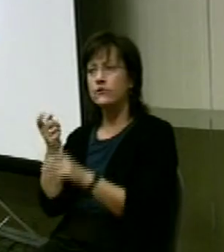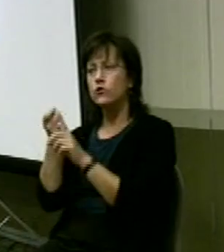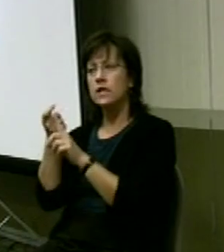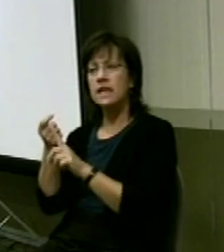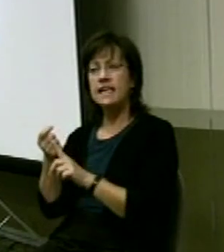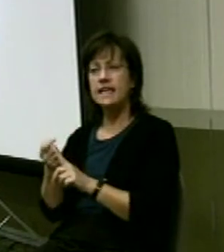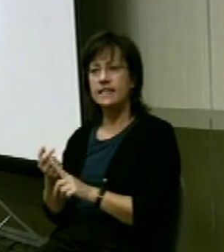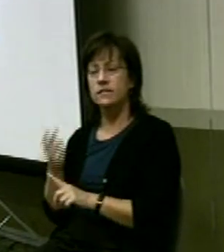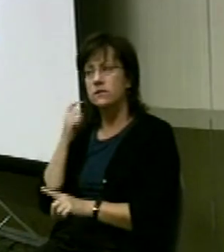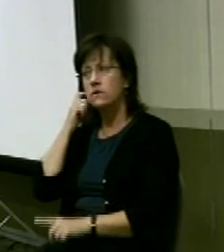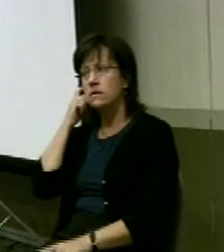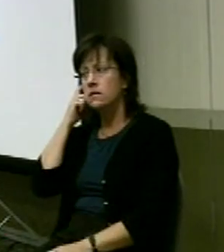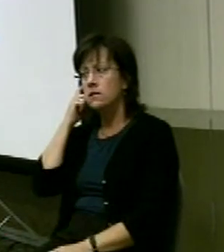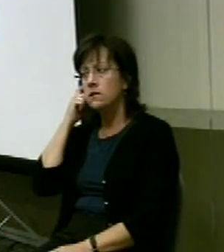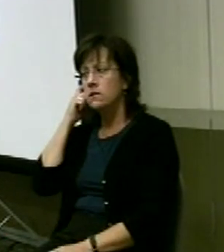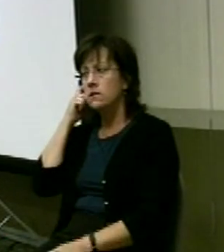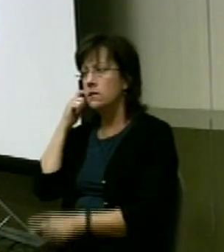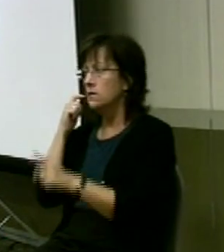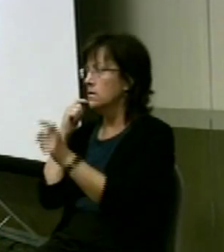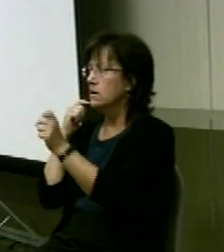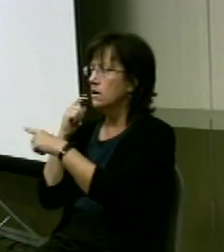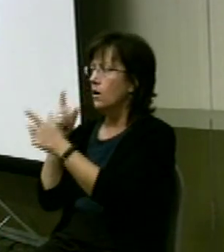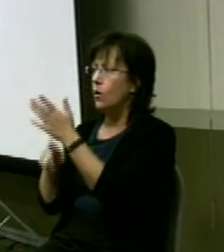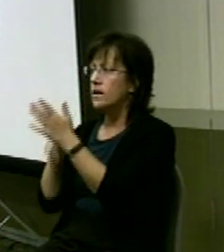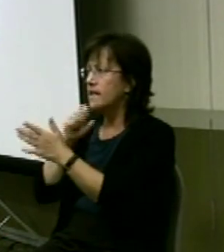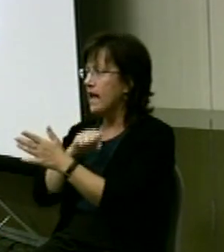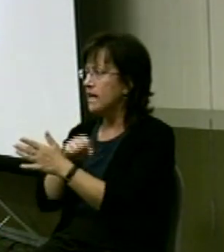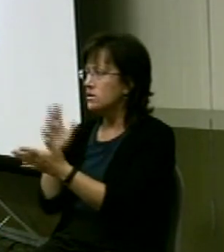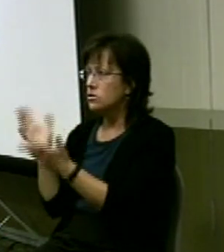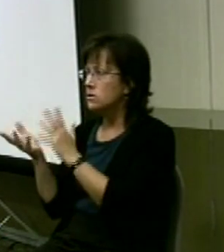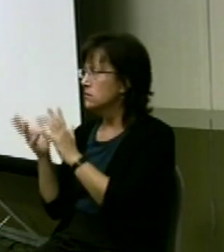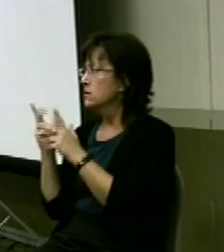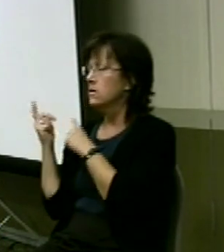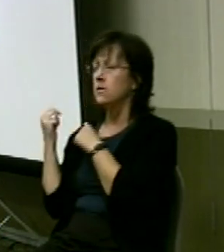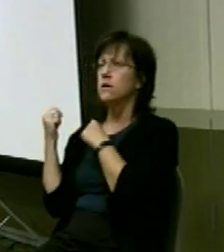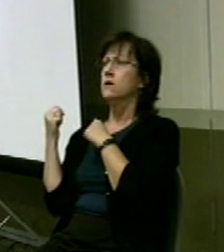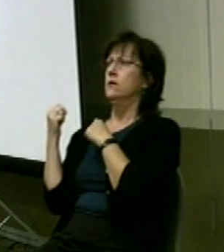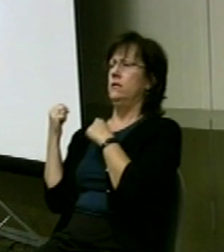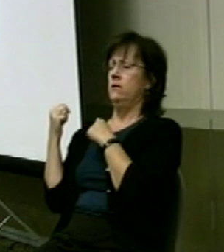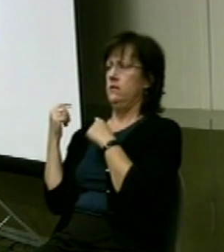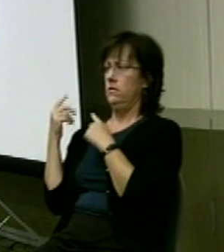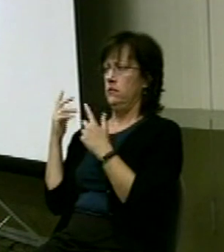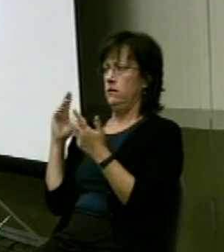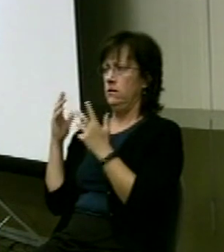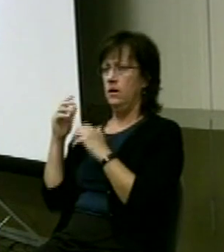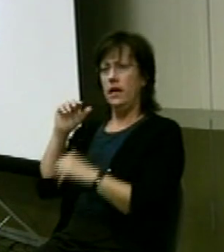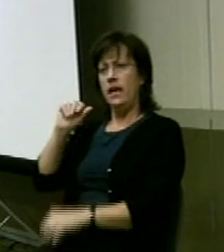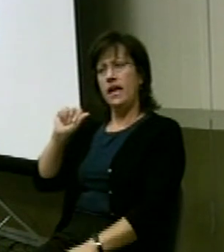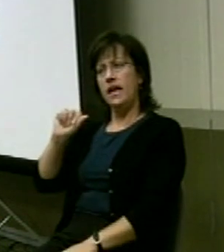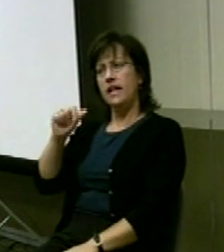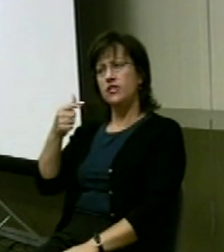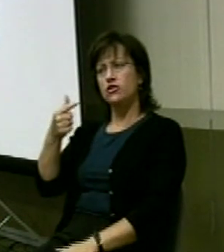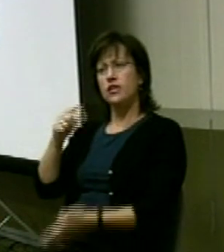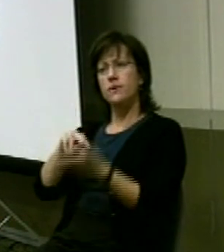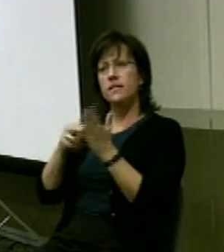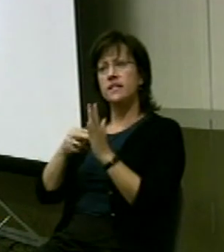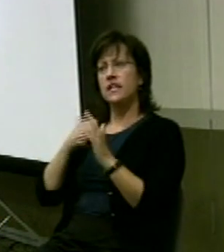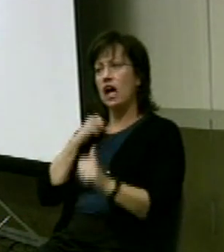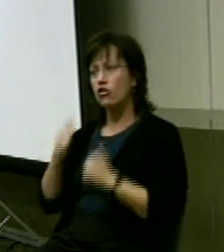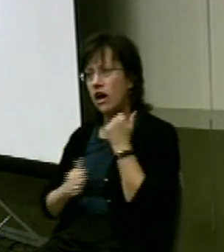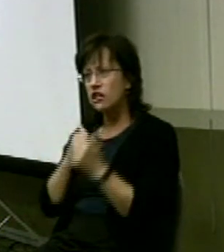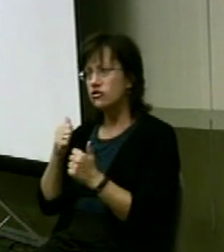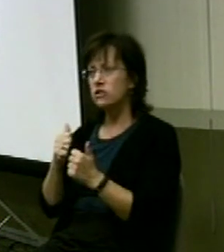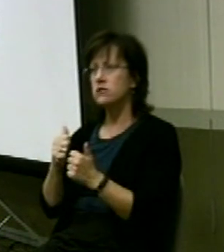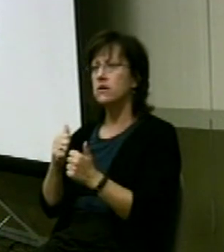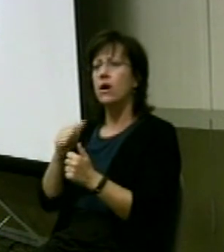guys. This is something else. So what's the right? Dan, what is this? AG is aggression.